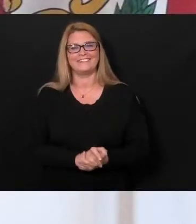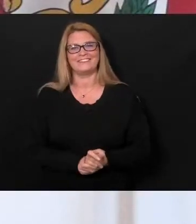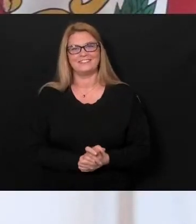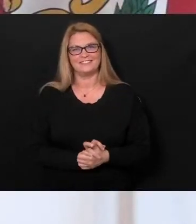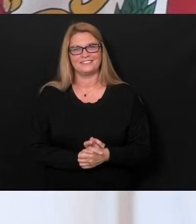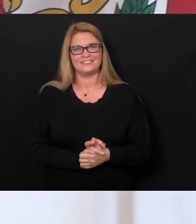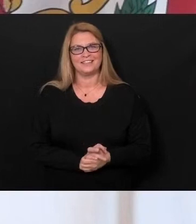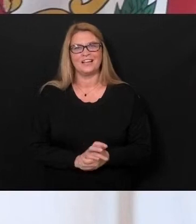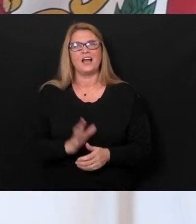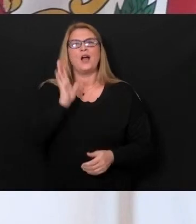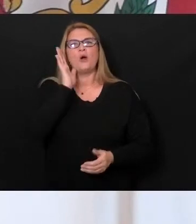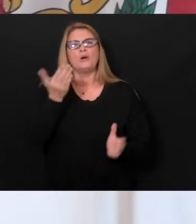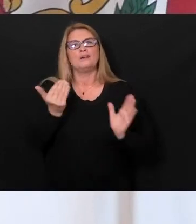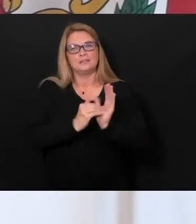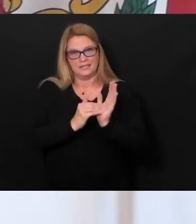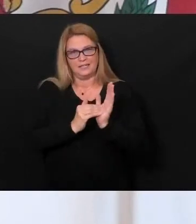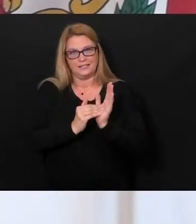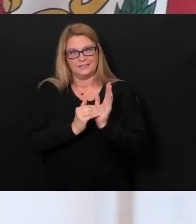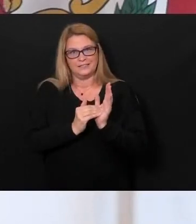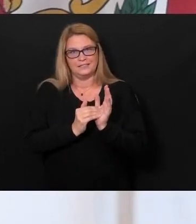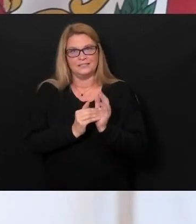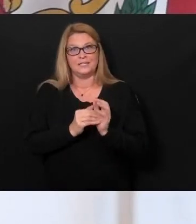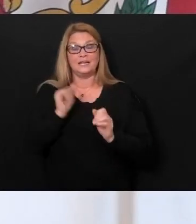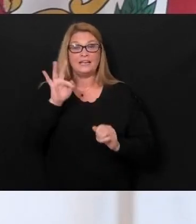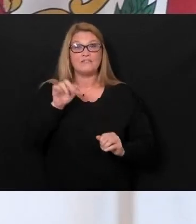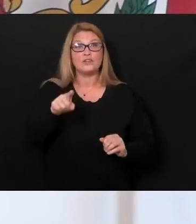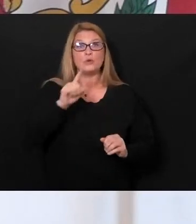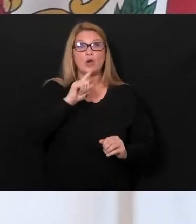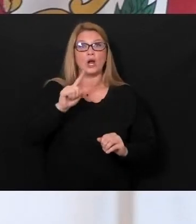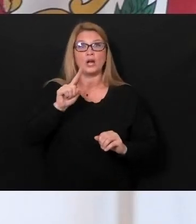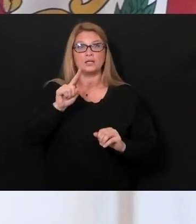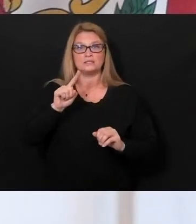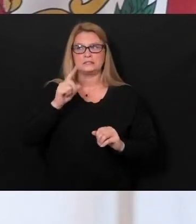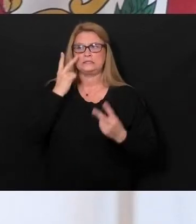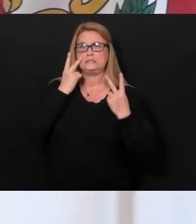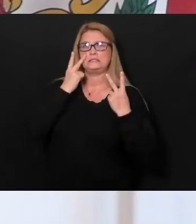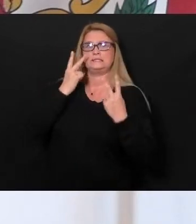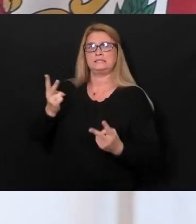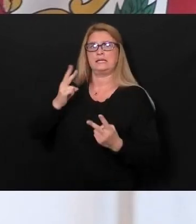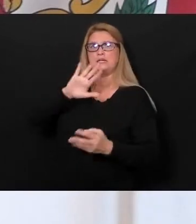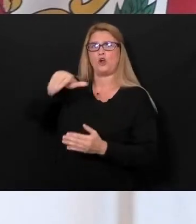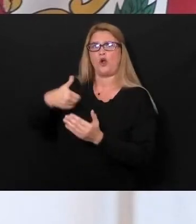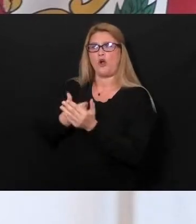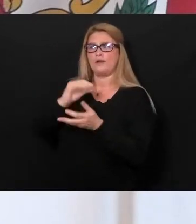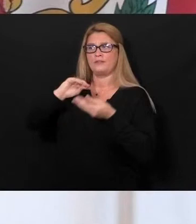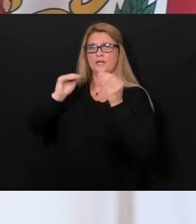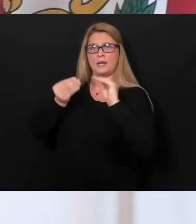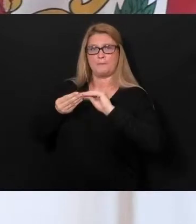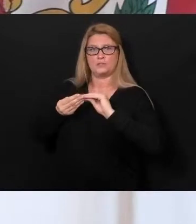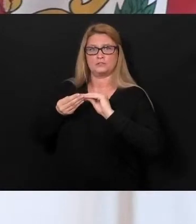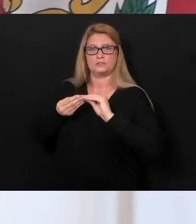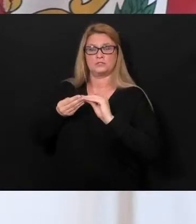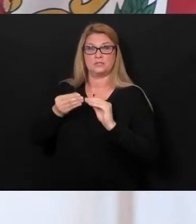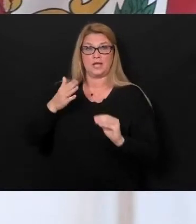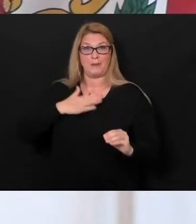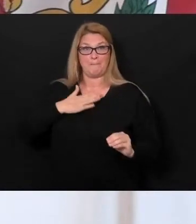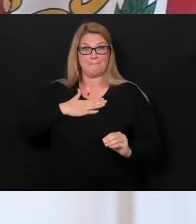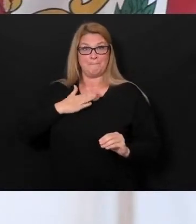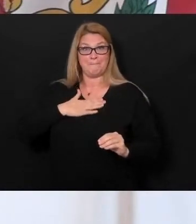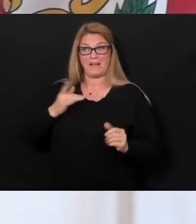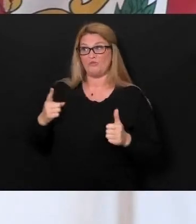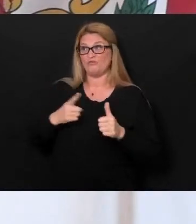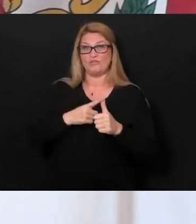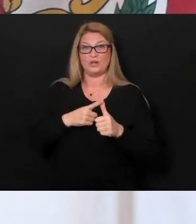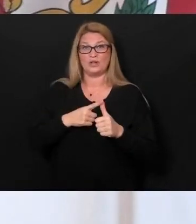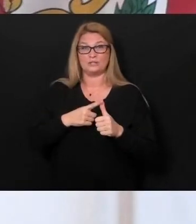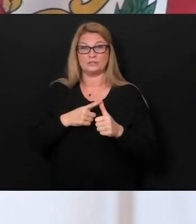I'll end again with just this. If you're looking at across all these numbers, the first thing you look at in my book is that we